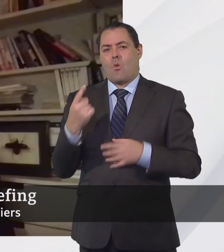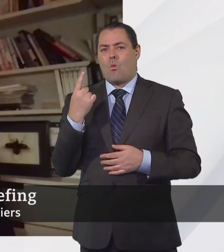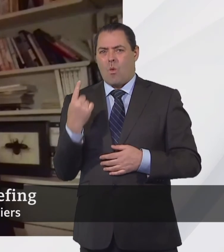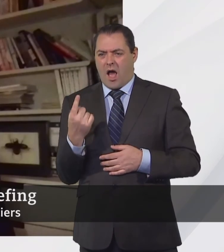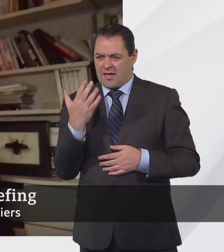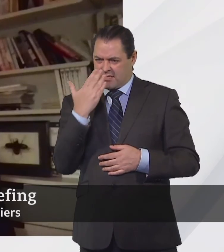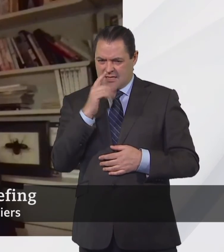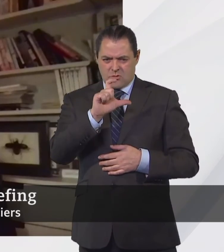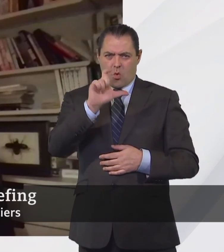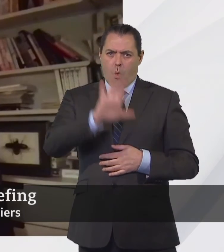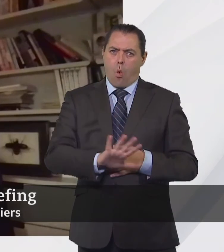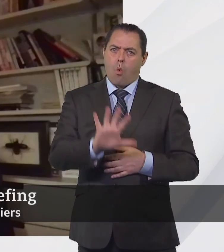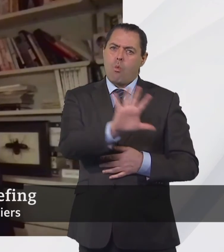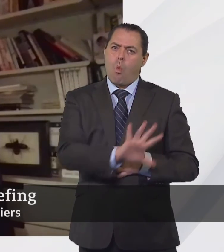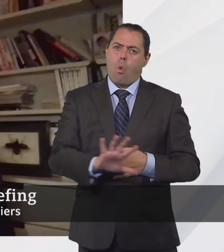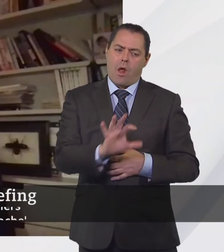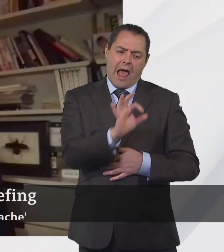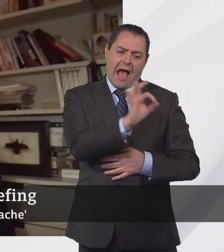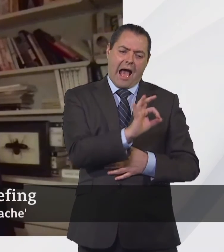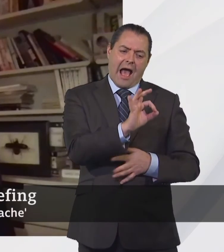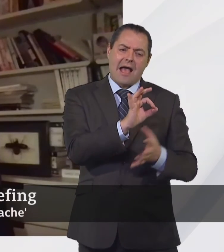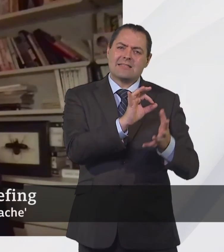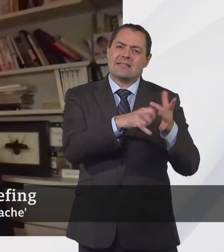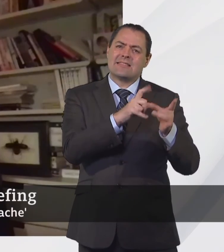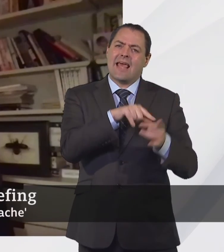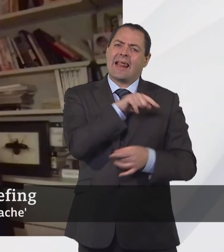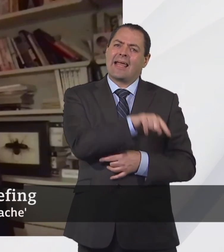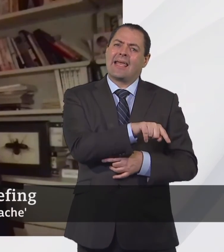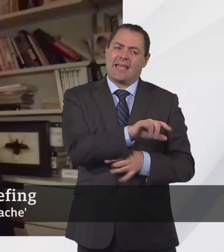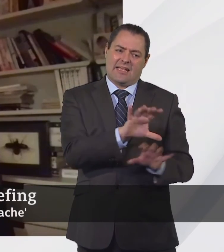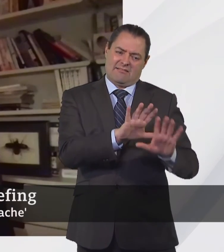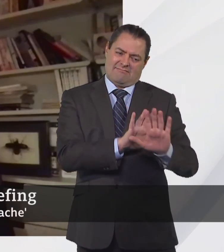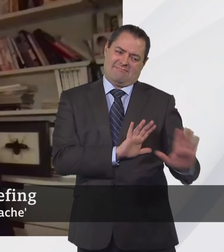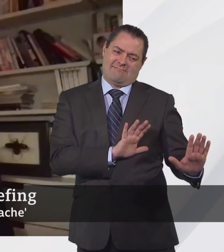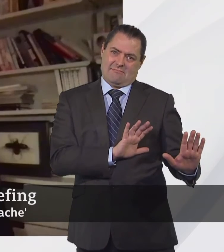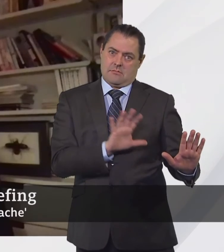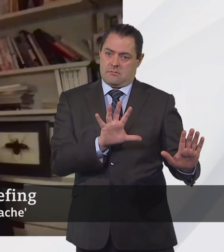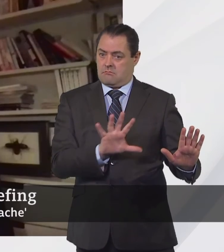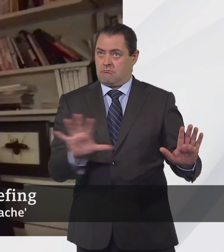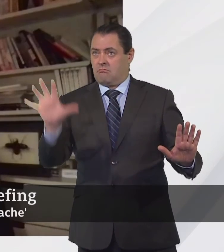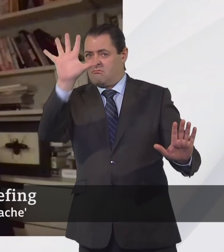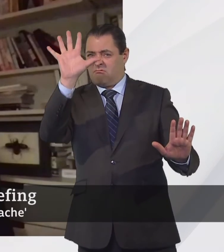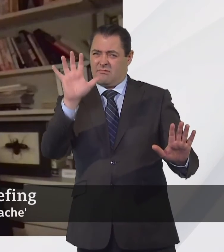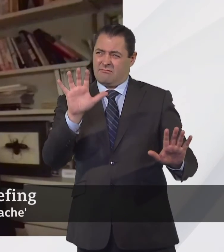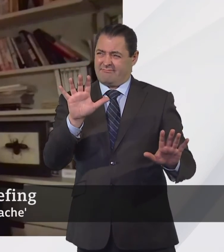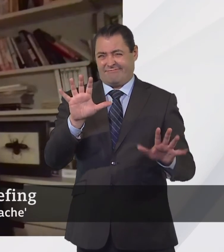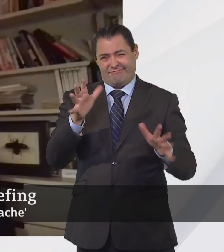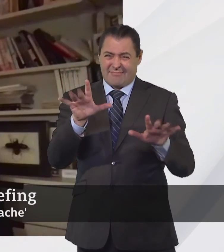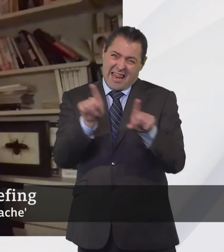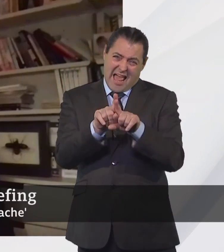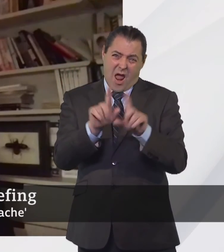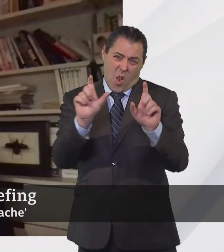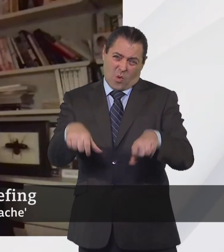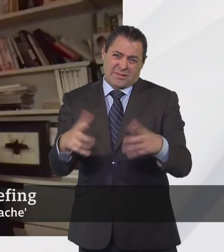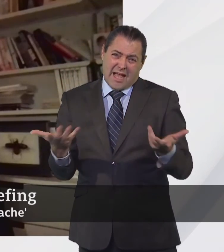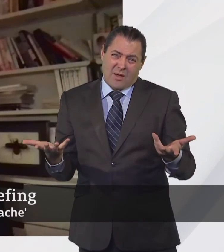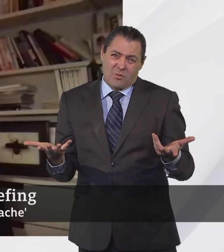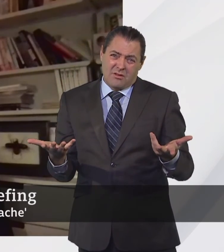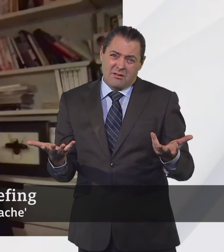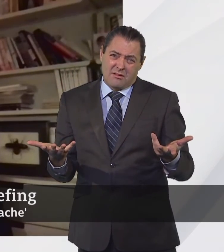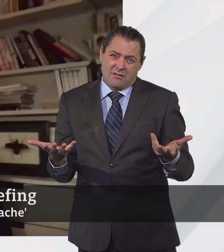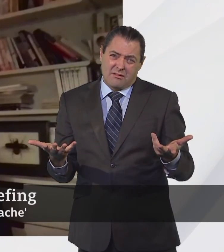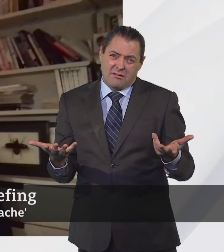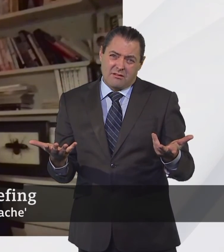restriction. Everywhere else is broadly subject to semi-lockdown. You wanted